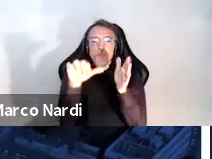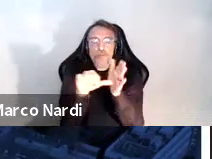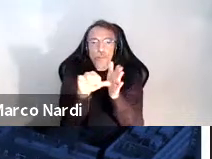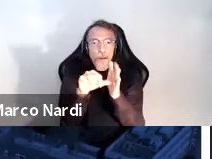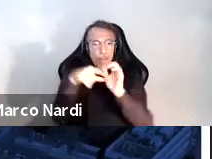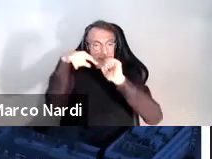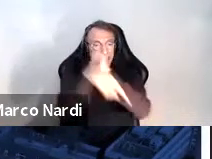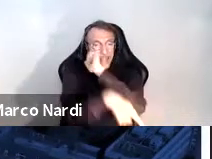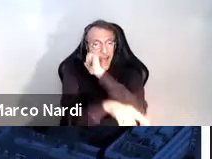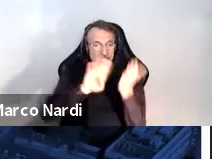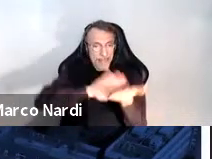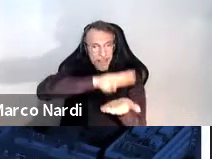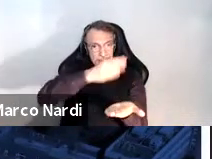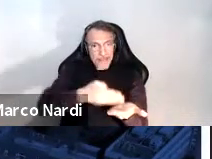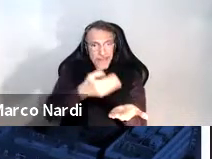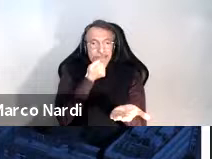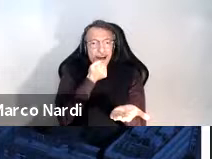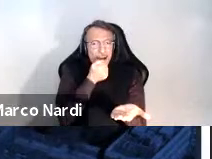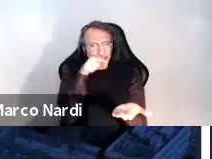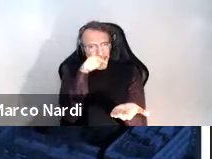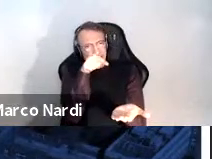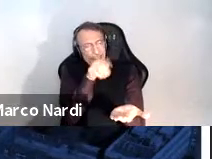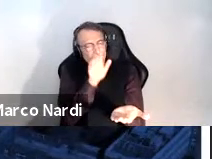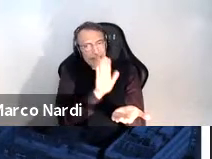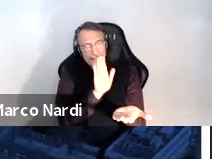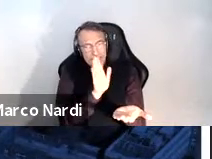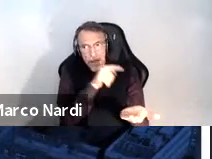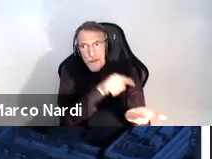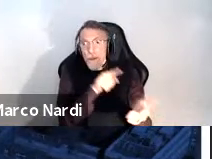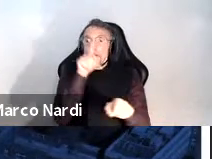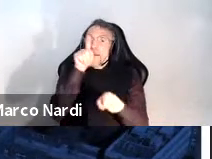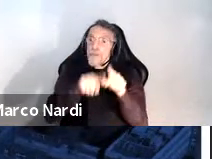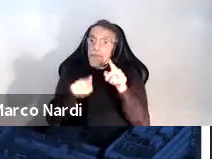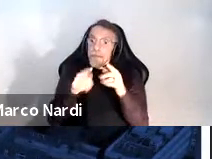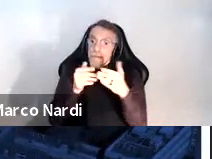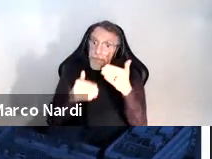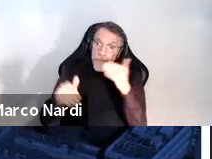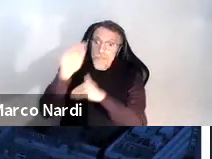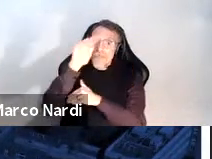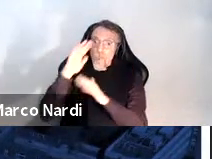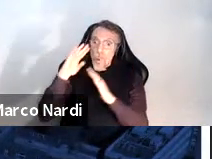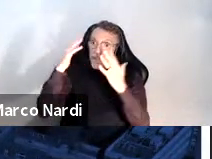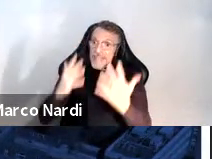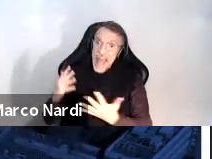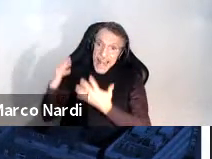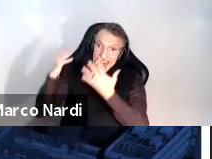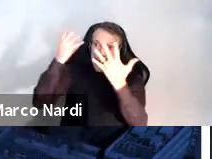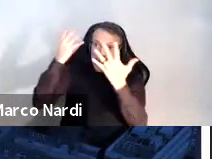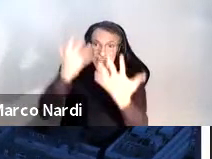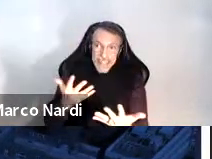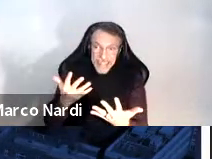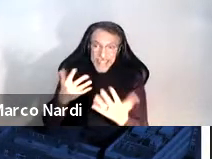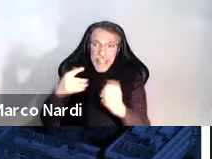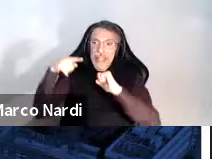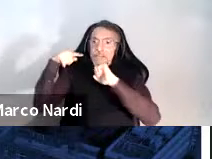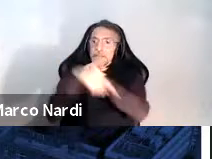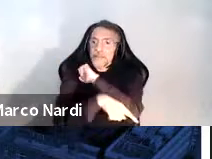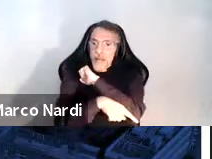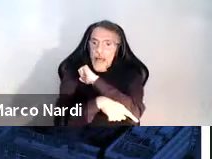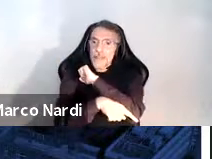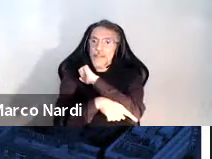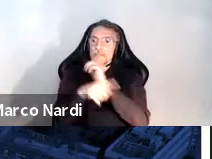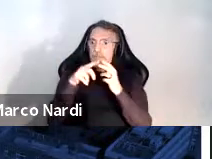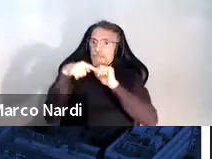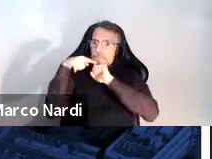debt itself, but the fact that for more than a decade, debt has been